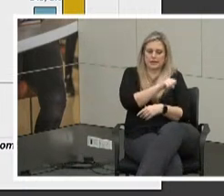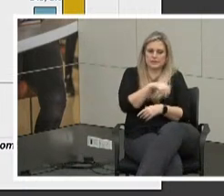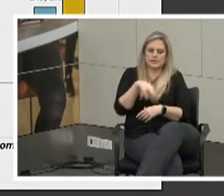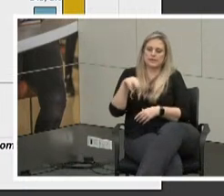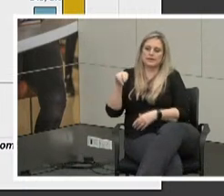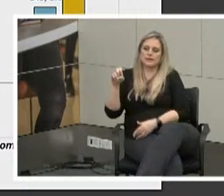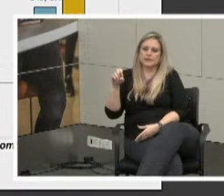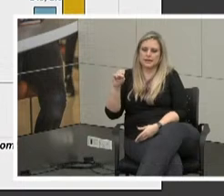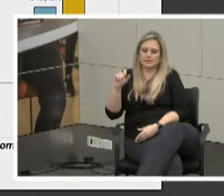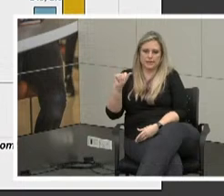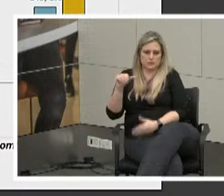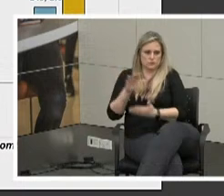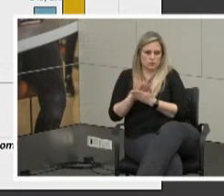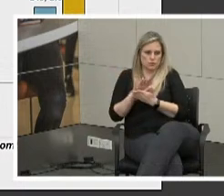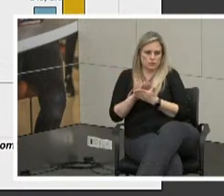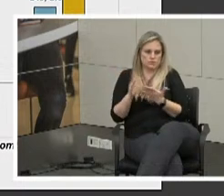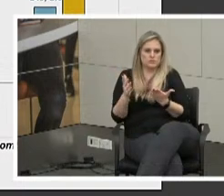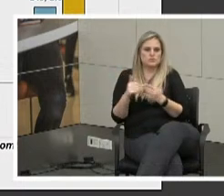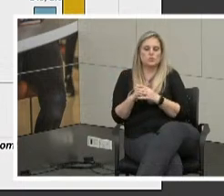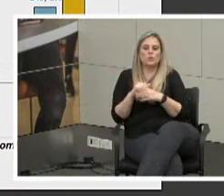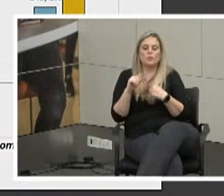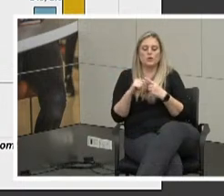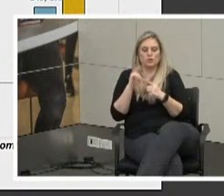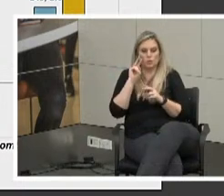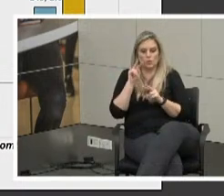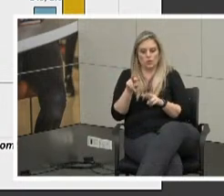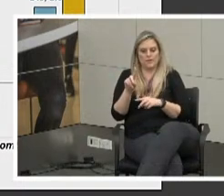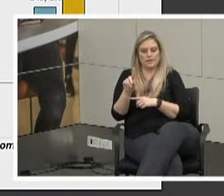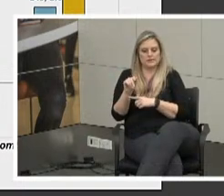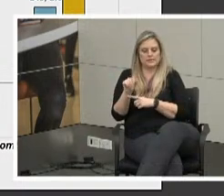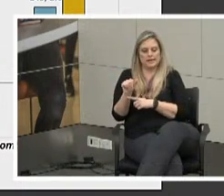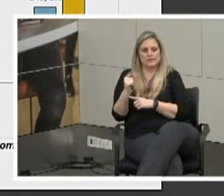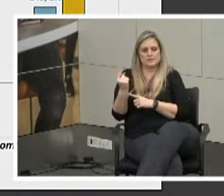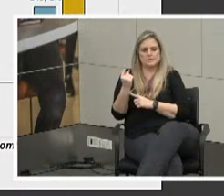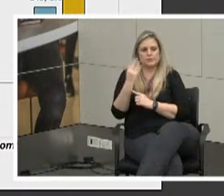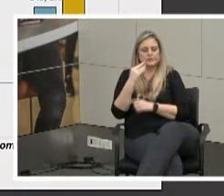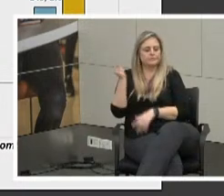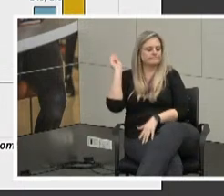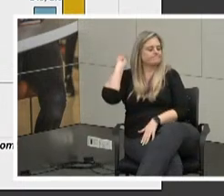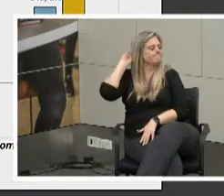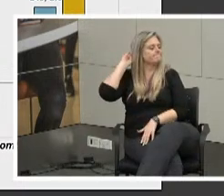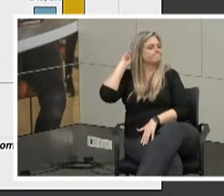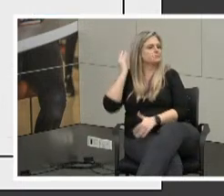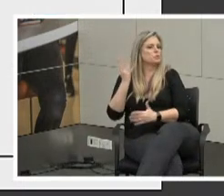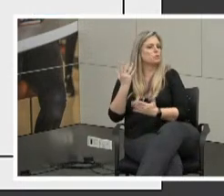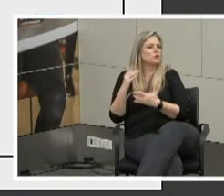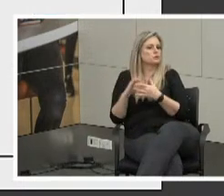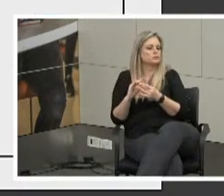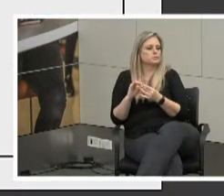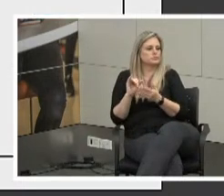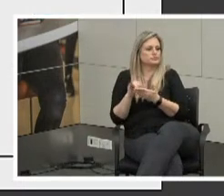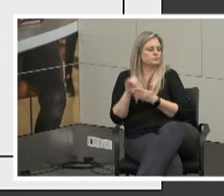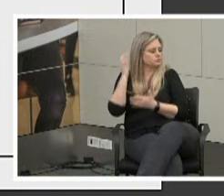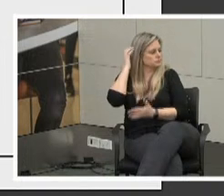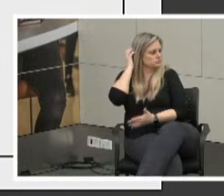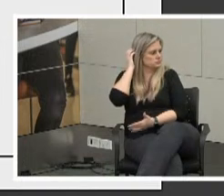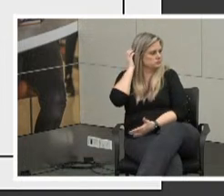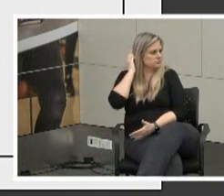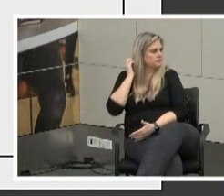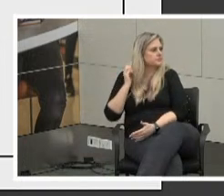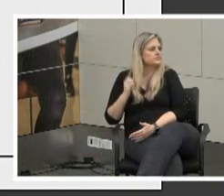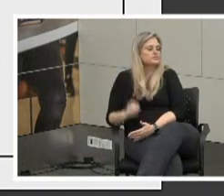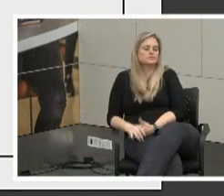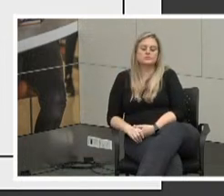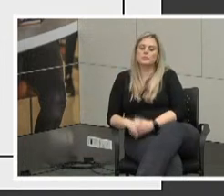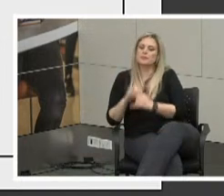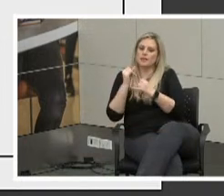um schools and so as you look at that data that's something um I wanted to bring attention to